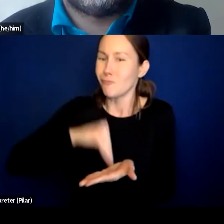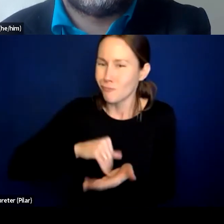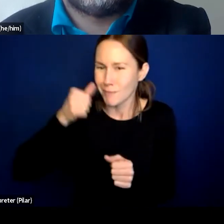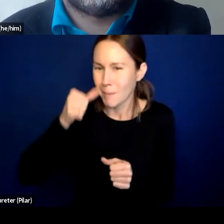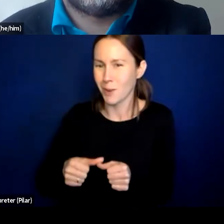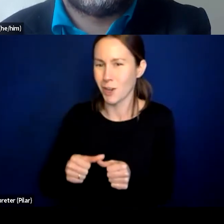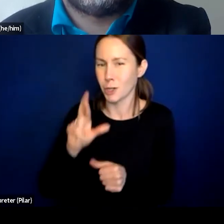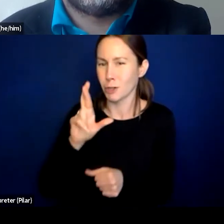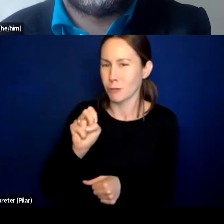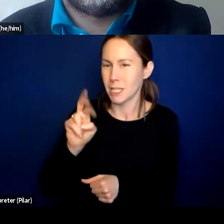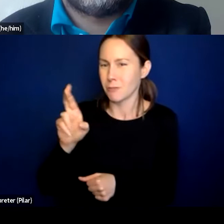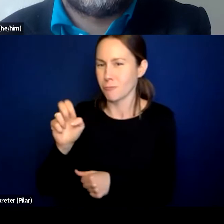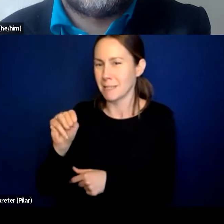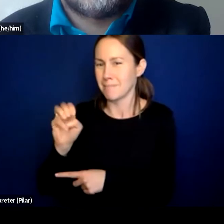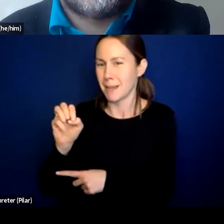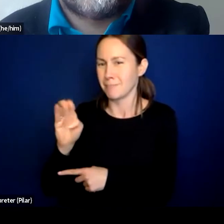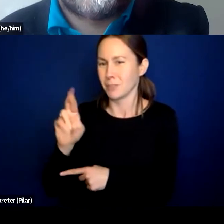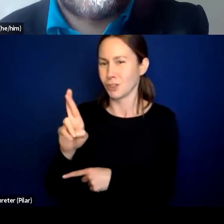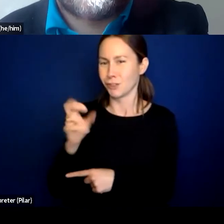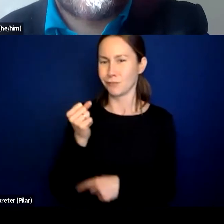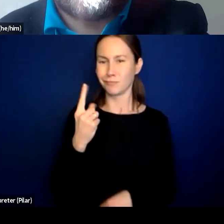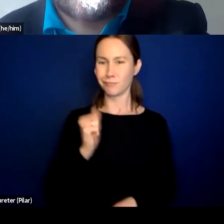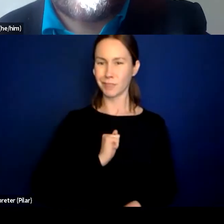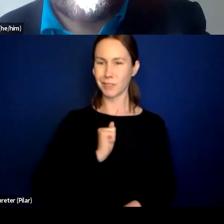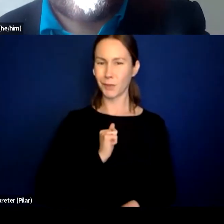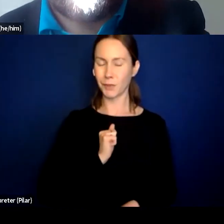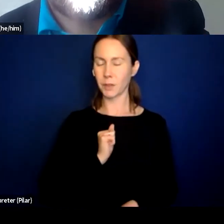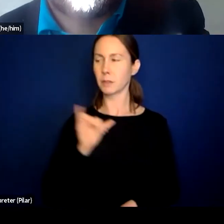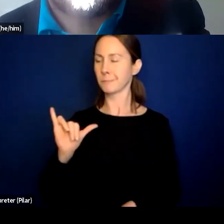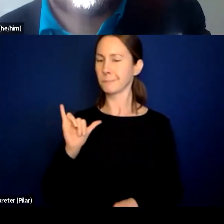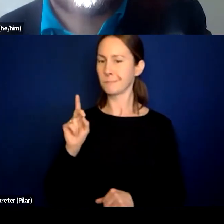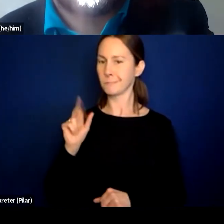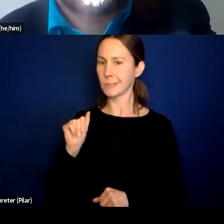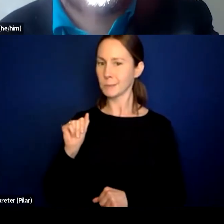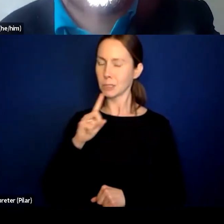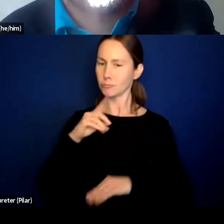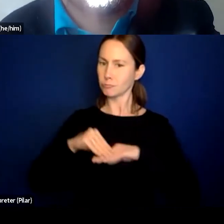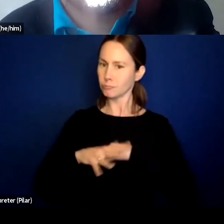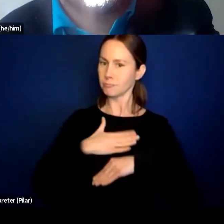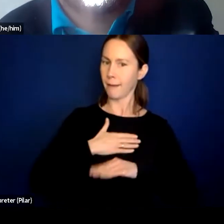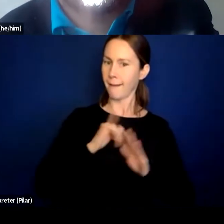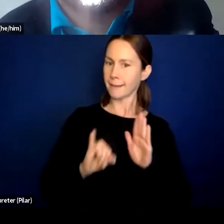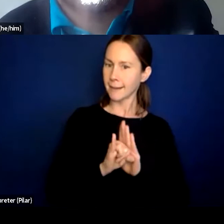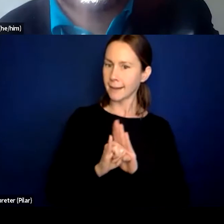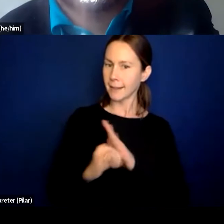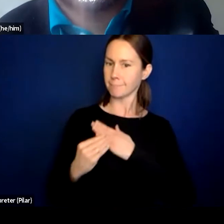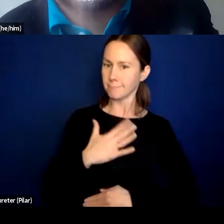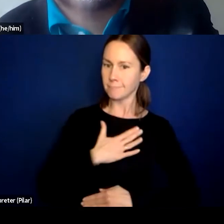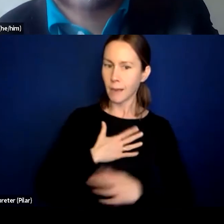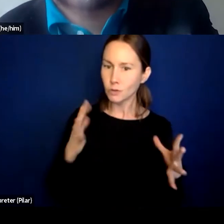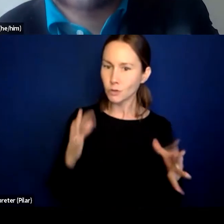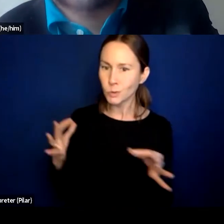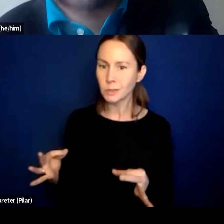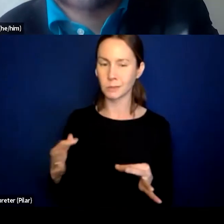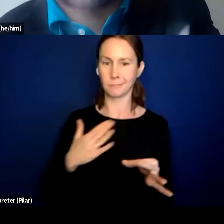myself differently, to understand the role that disability has played in my identity, in the choices I've made, in the directions I've taken,